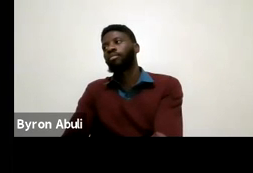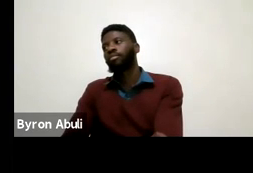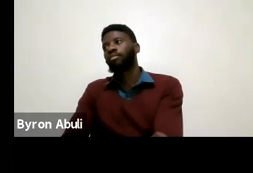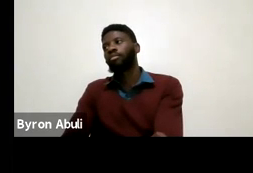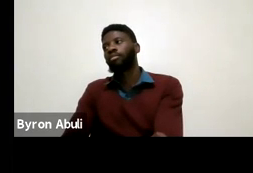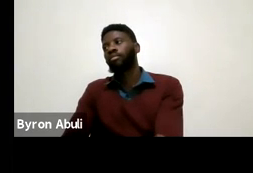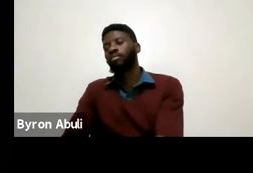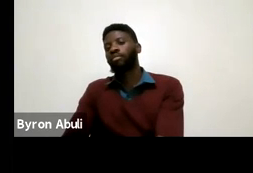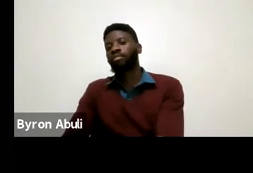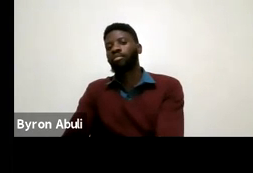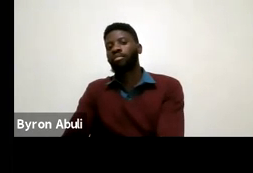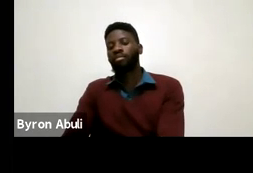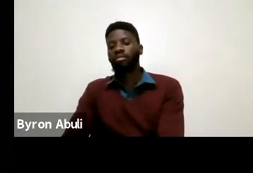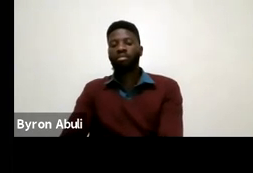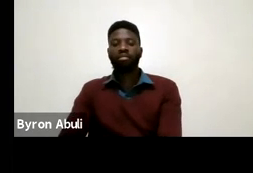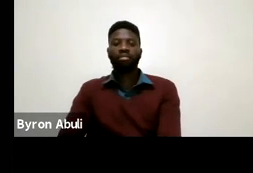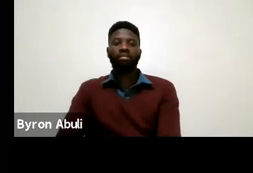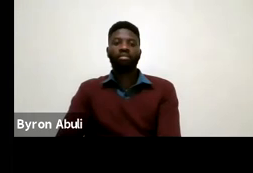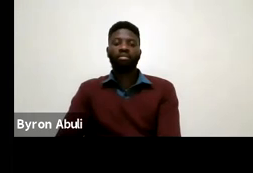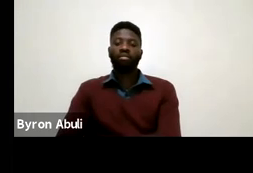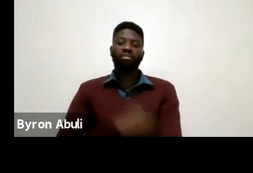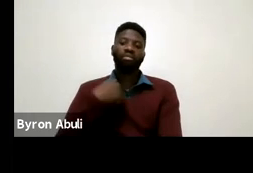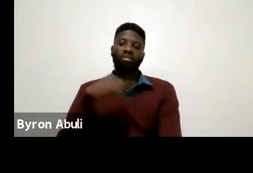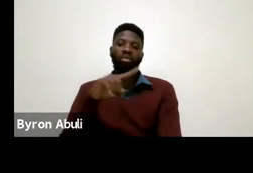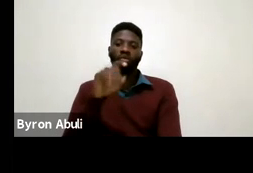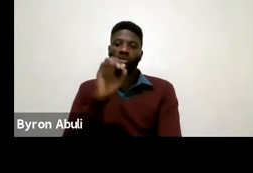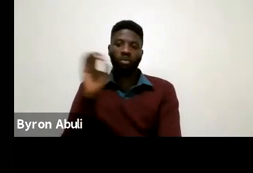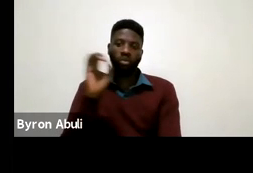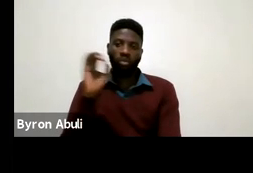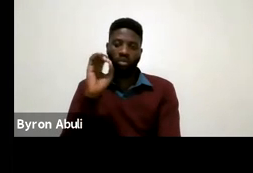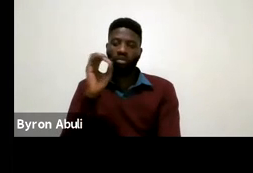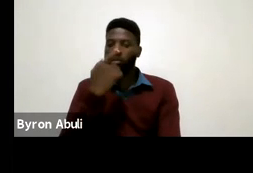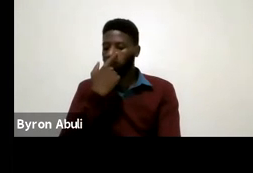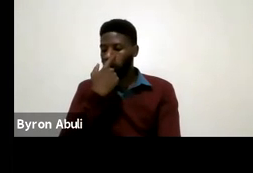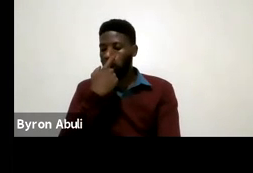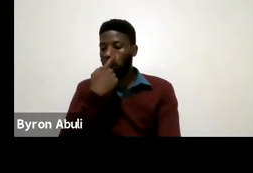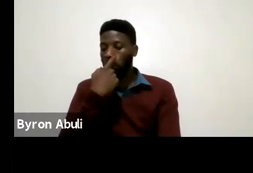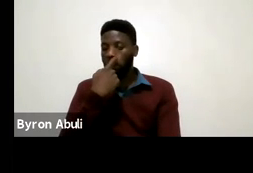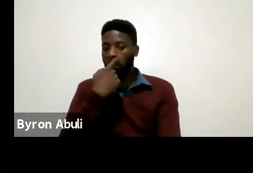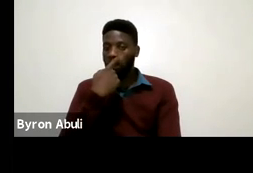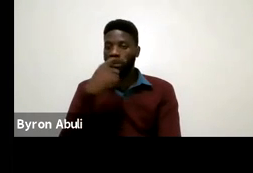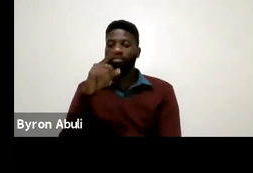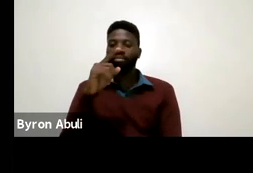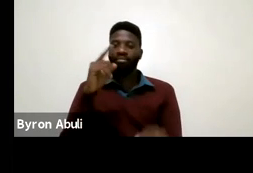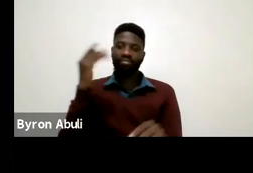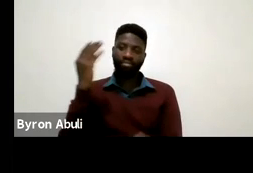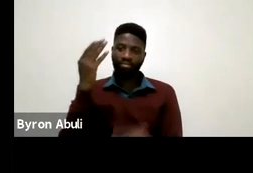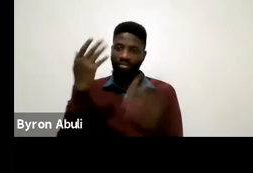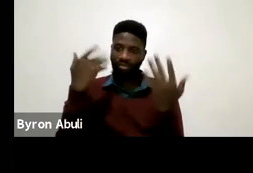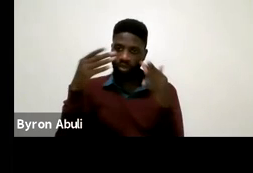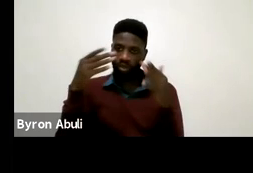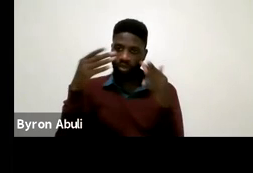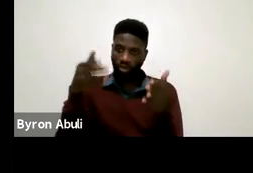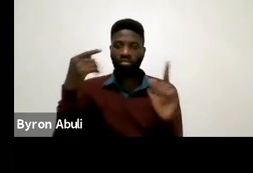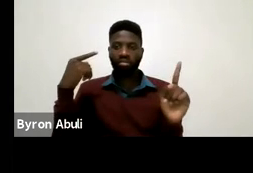Okay, I don't have a question. Yes. Like you've talked much for today. Like we have to set our